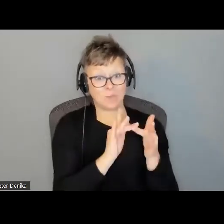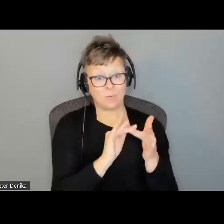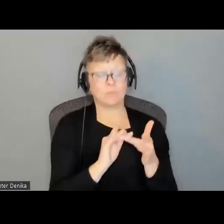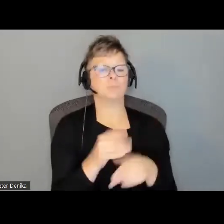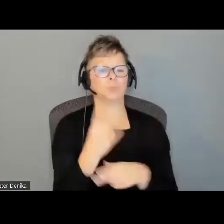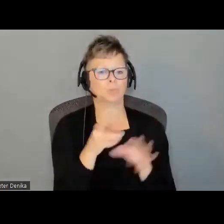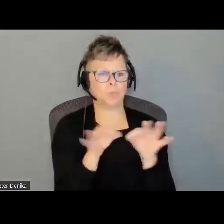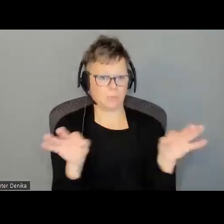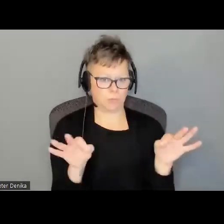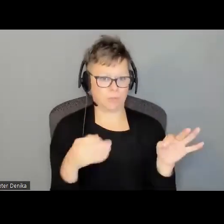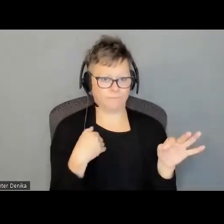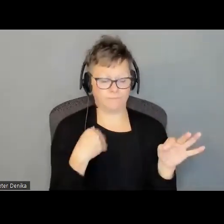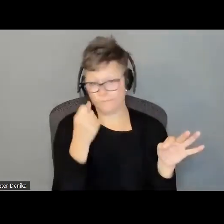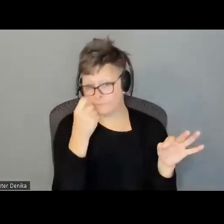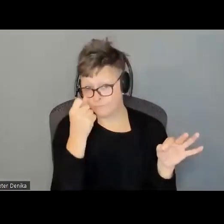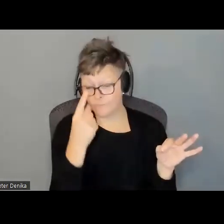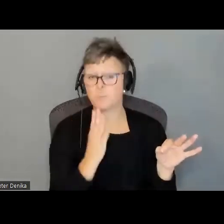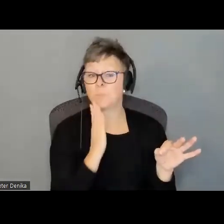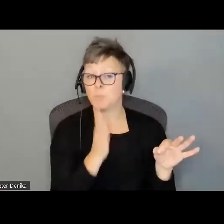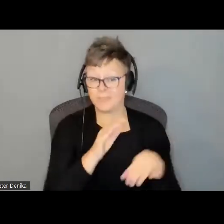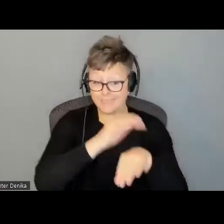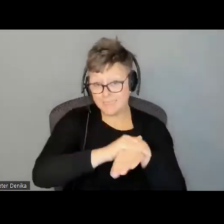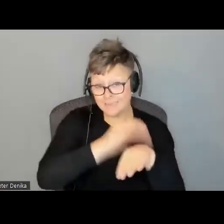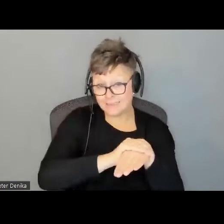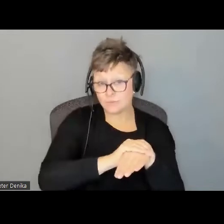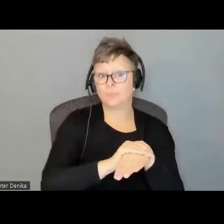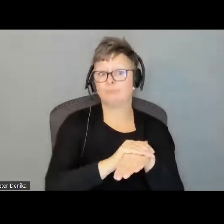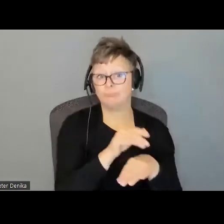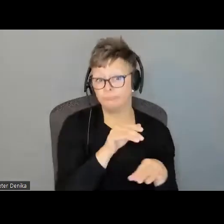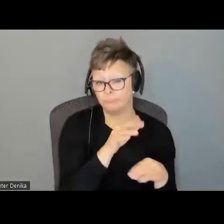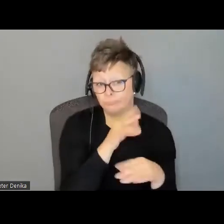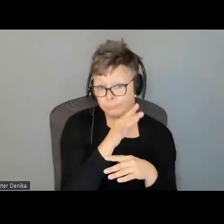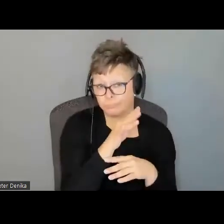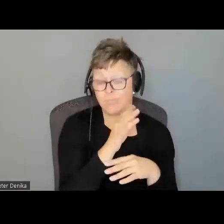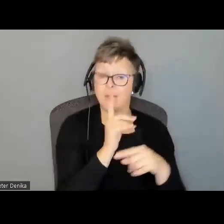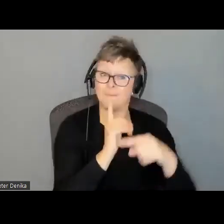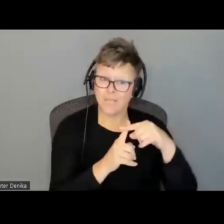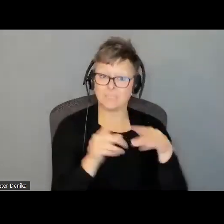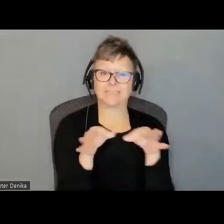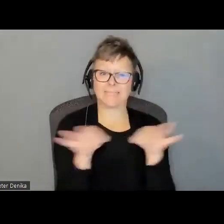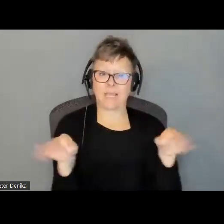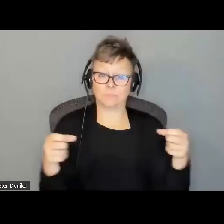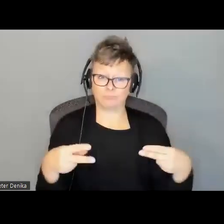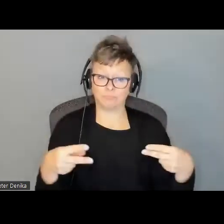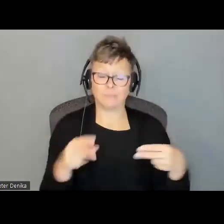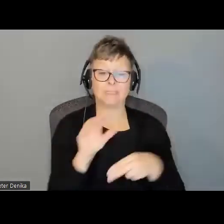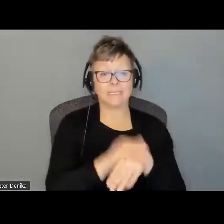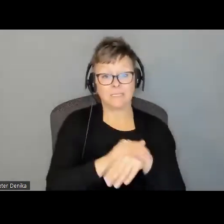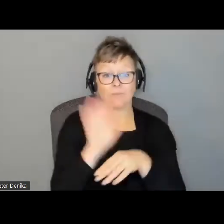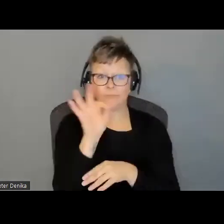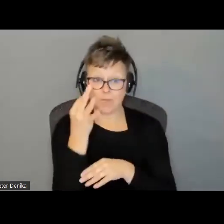event, however, will be delivered in English and will be providing captioning both English and French, as well as